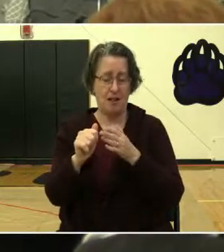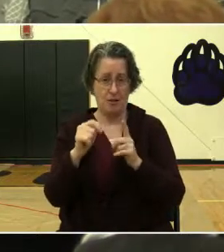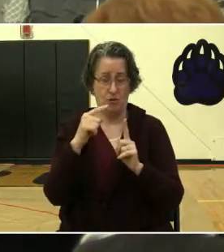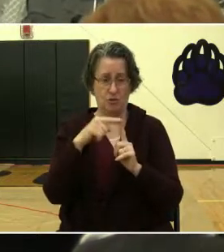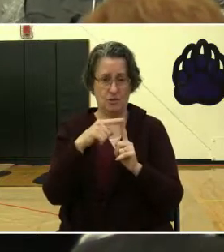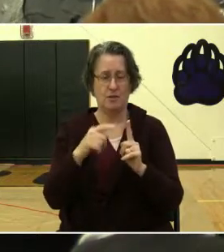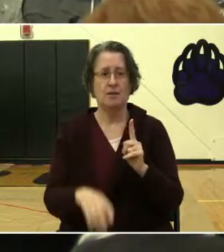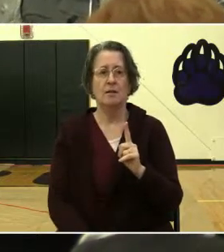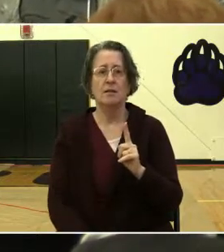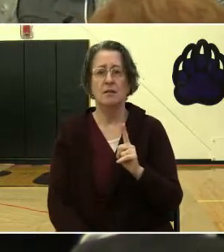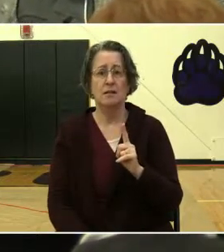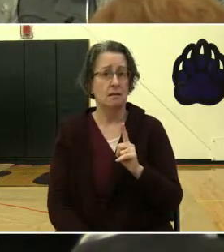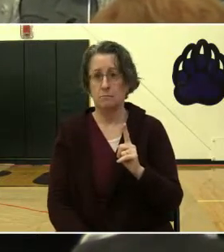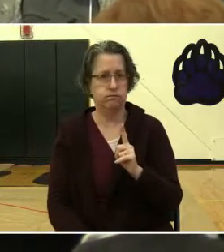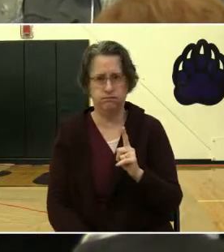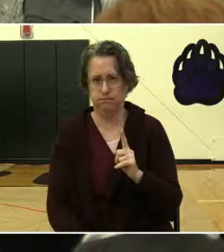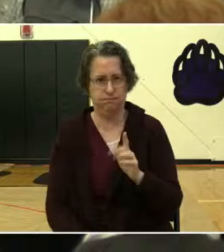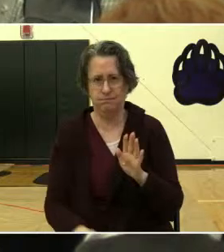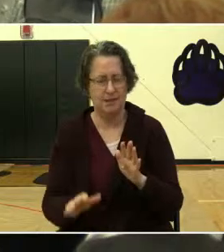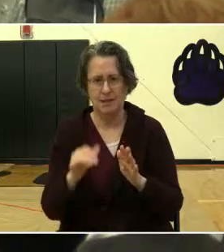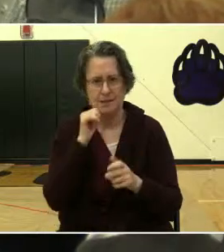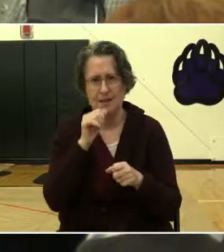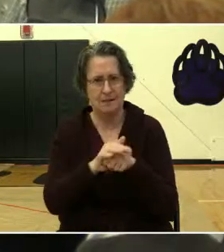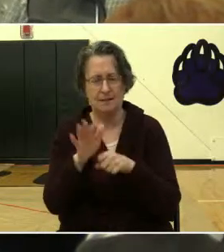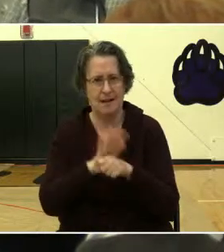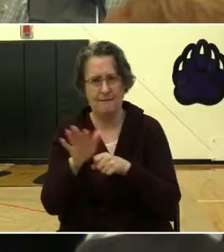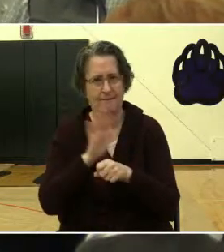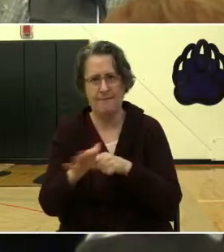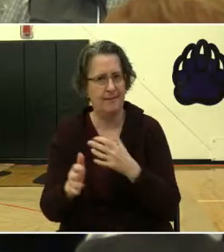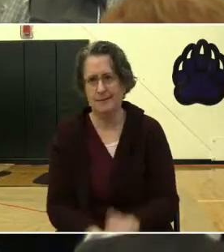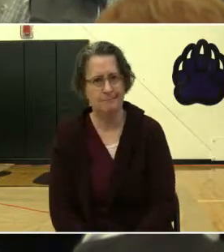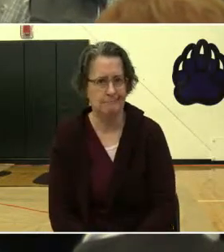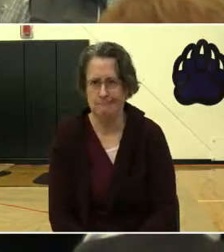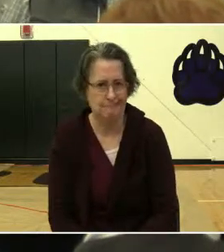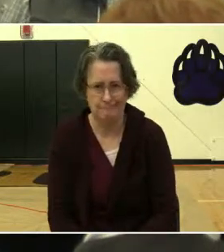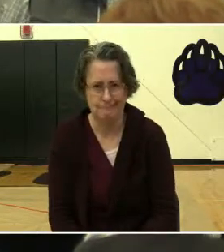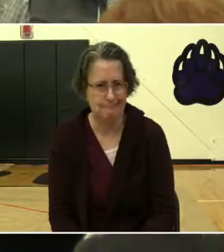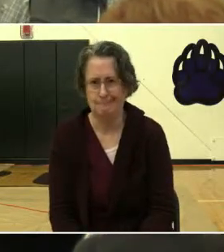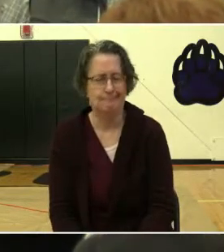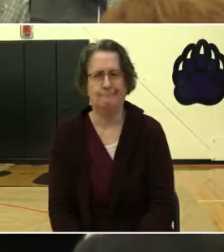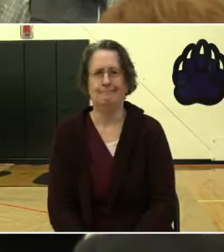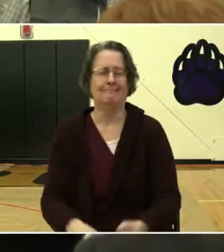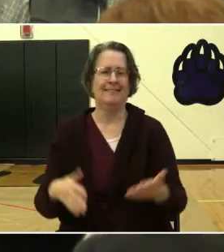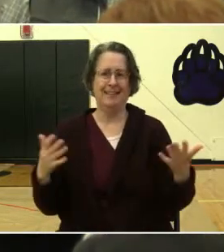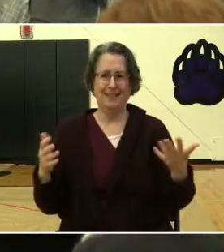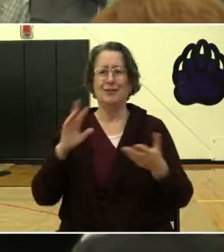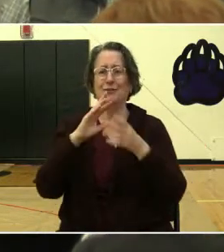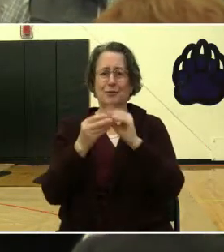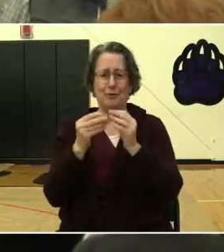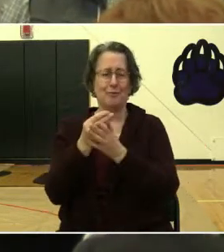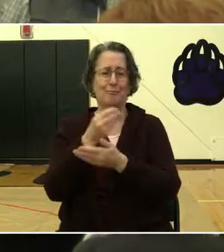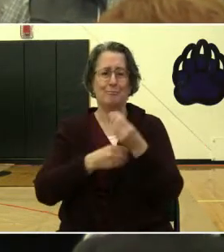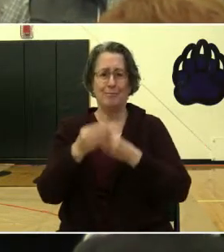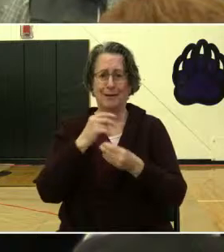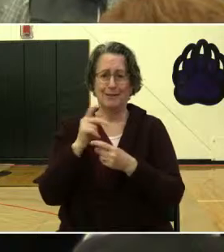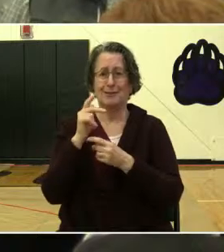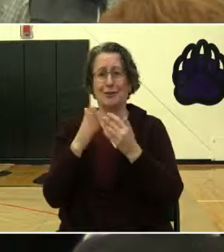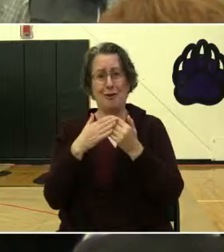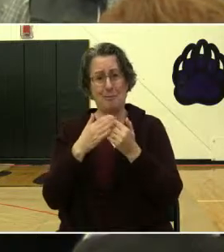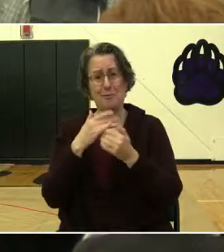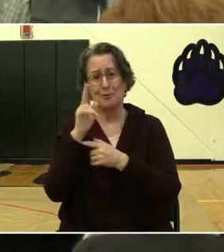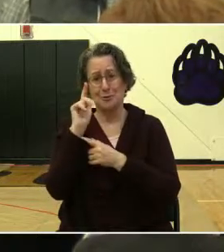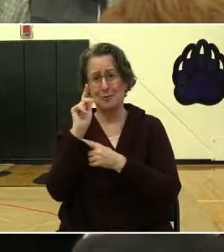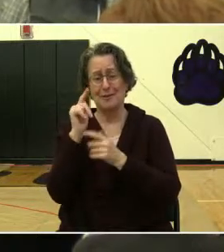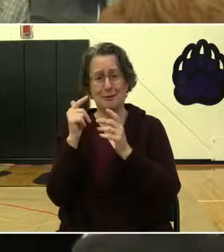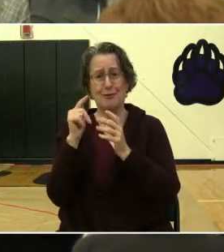wildly insufficient you know so the 20 almost $23 million in this budget that goes